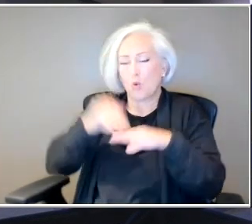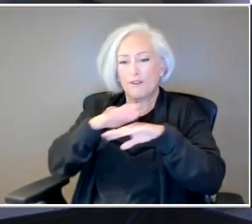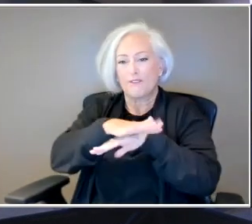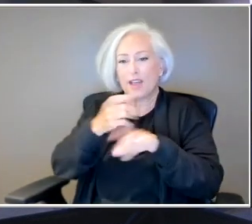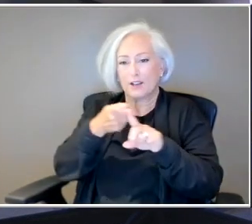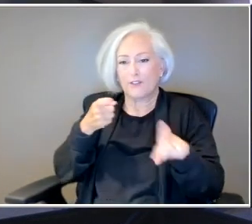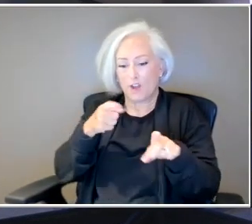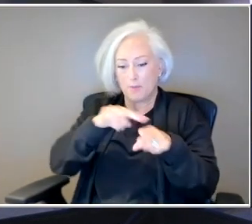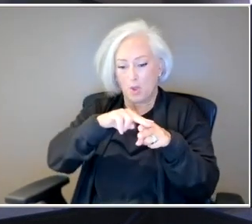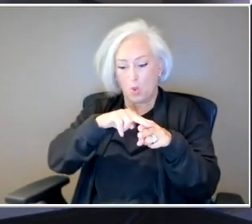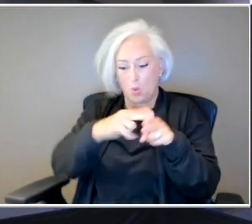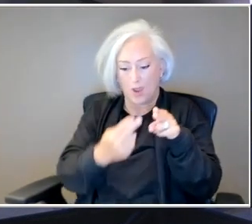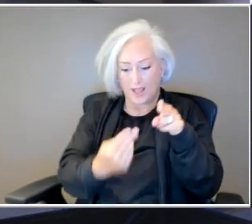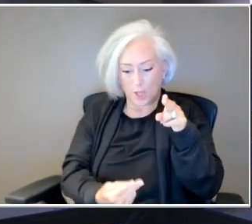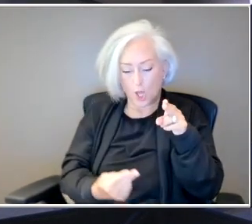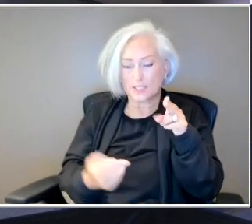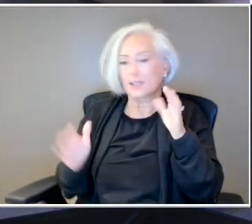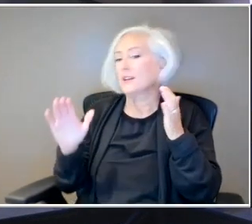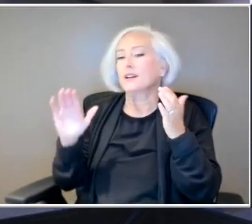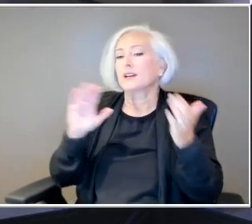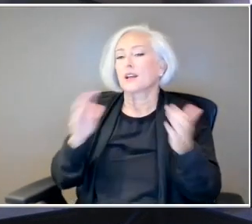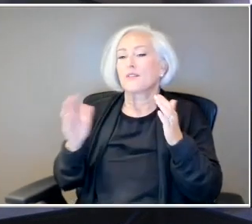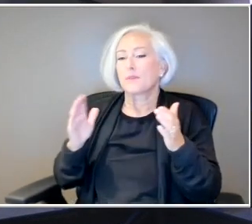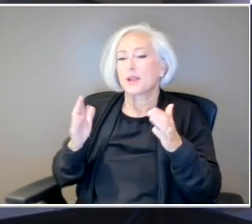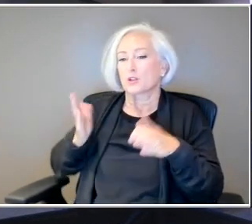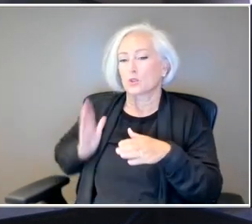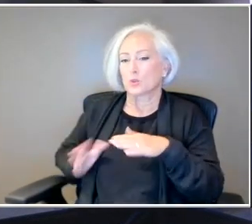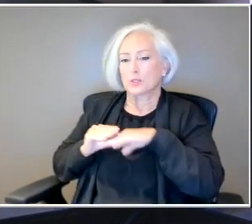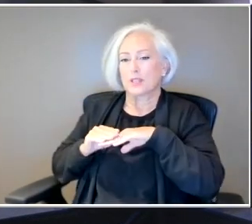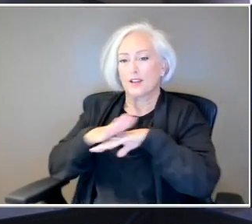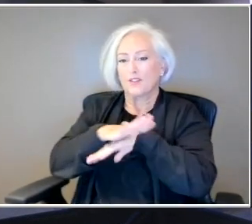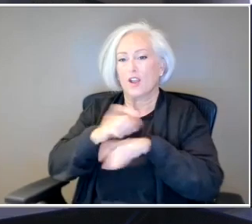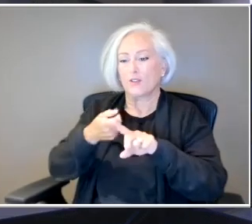versus if you need it's a side effect from the medication?